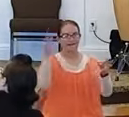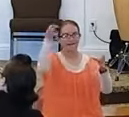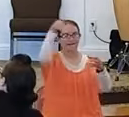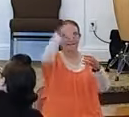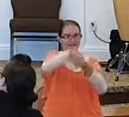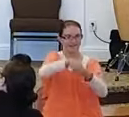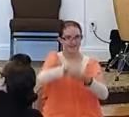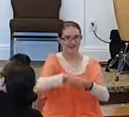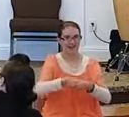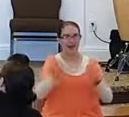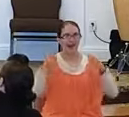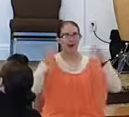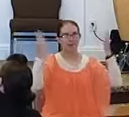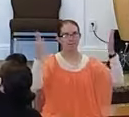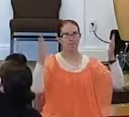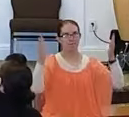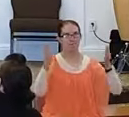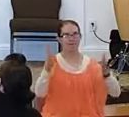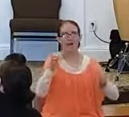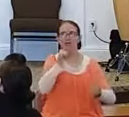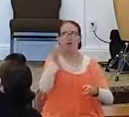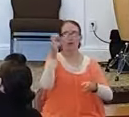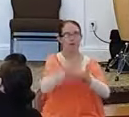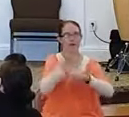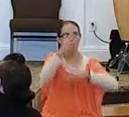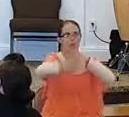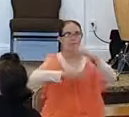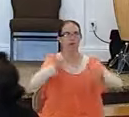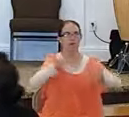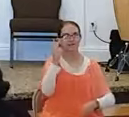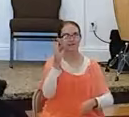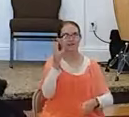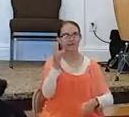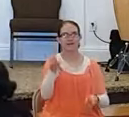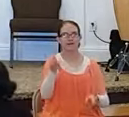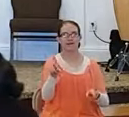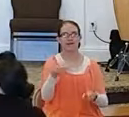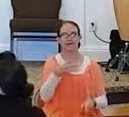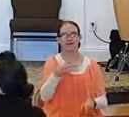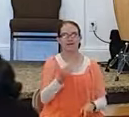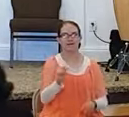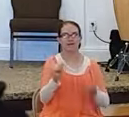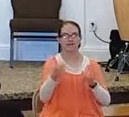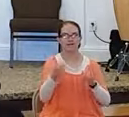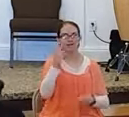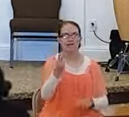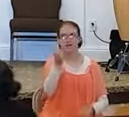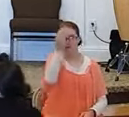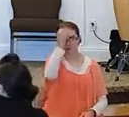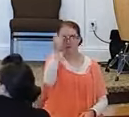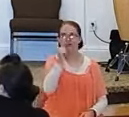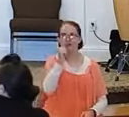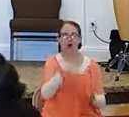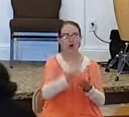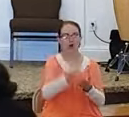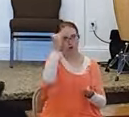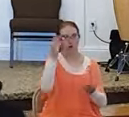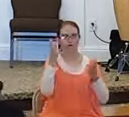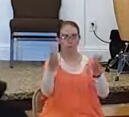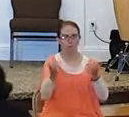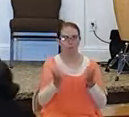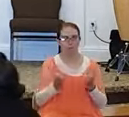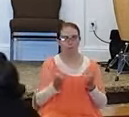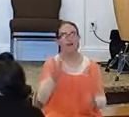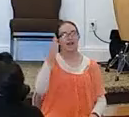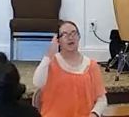inside. Hallelujah. And I don't care what the world sees me as. They can see me as ignorant and unlearned if they want to, but